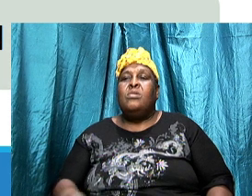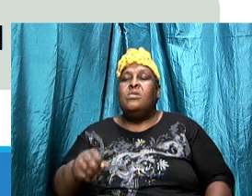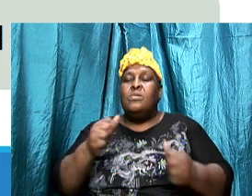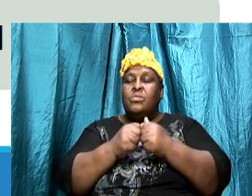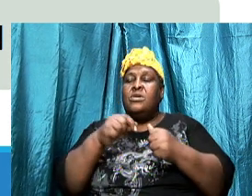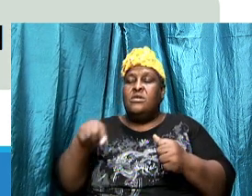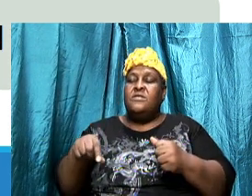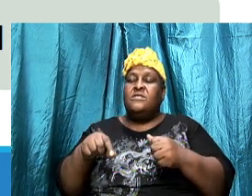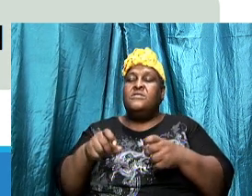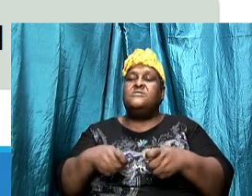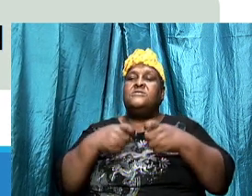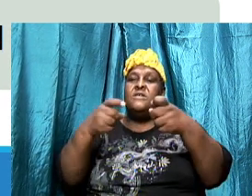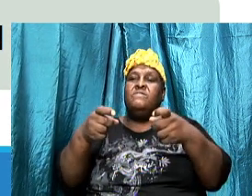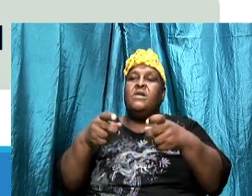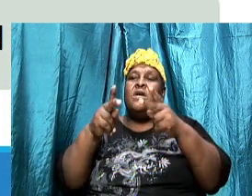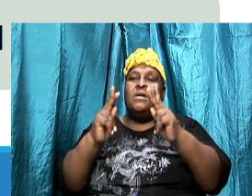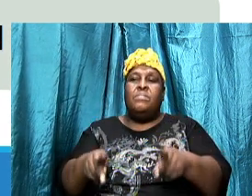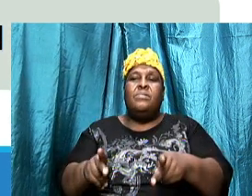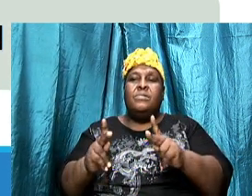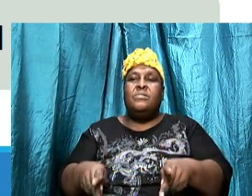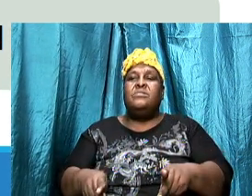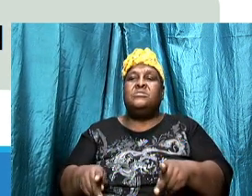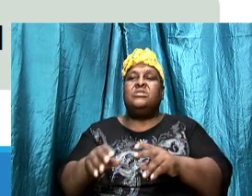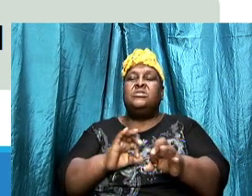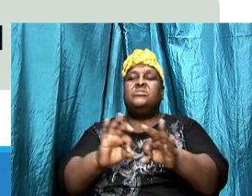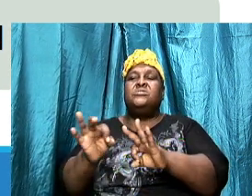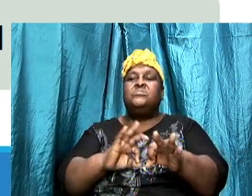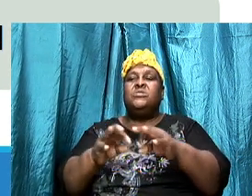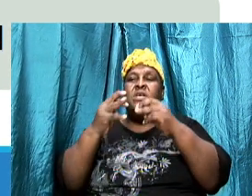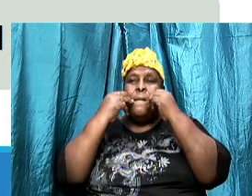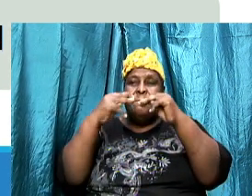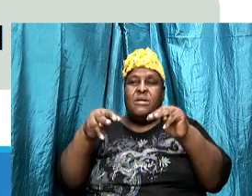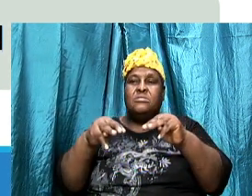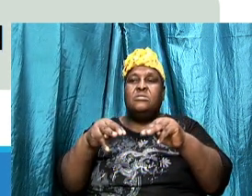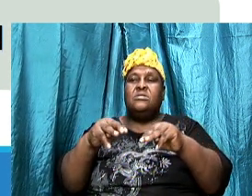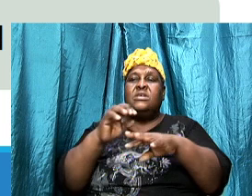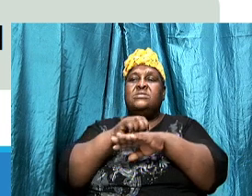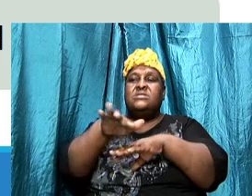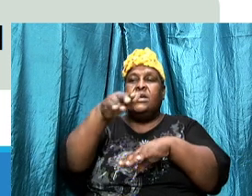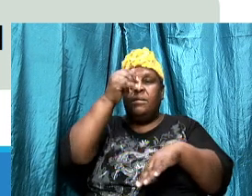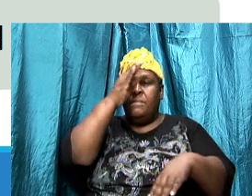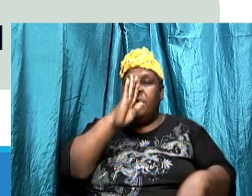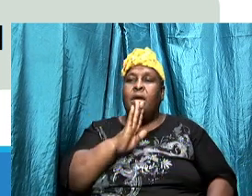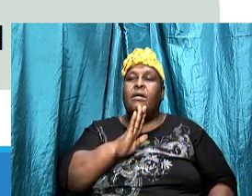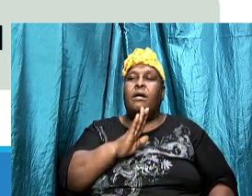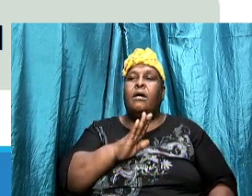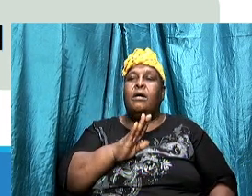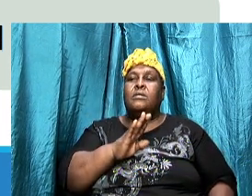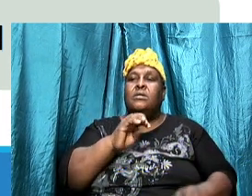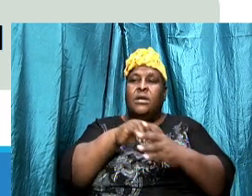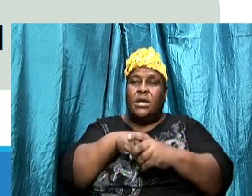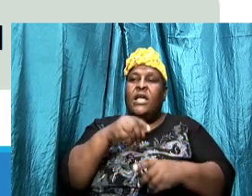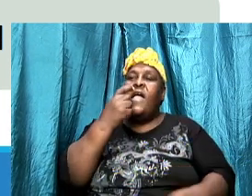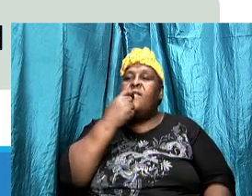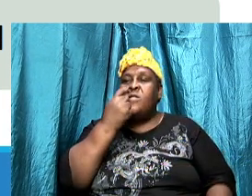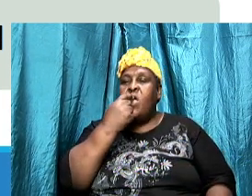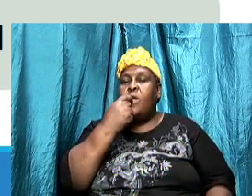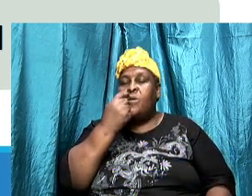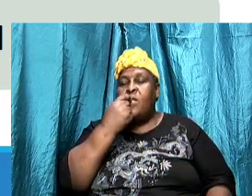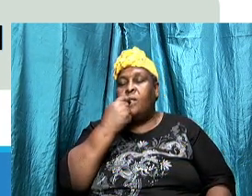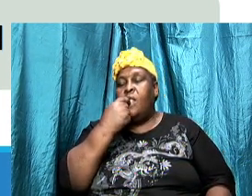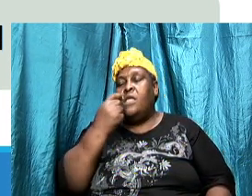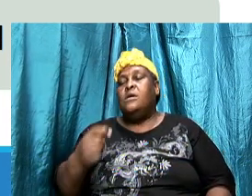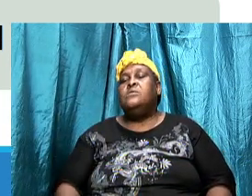gift, the person literally interprets under God and under the influence of the Spirit,